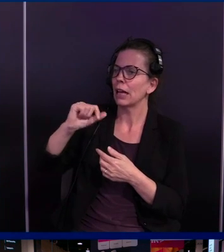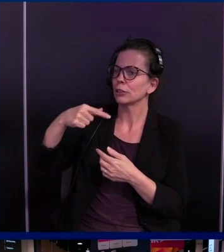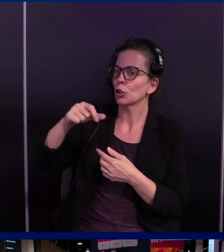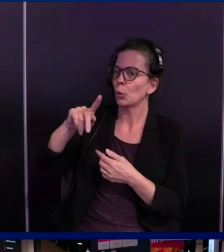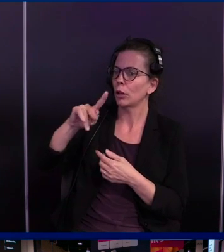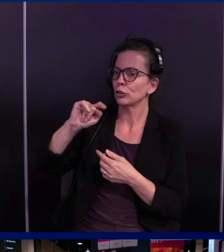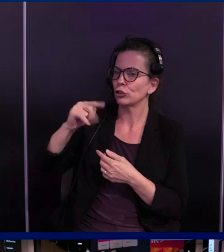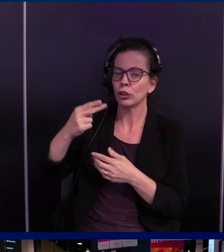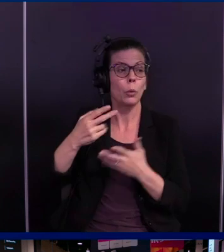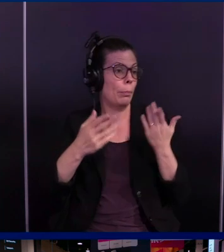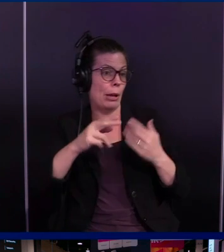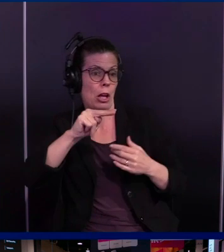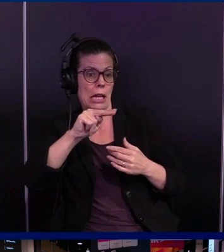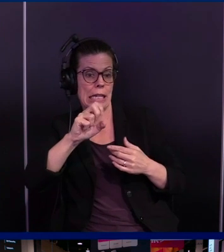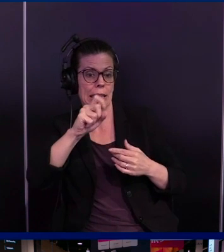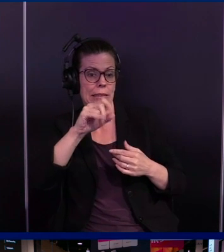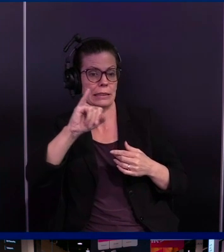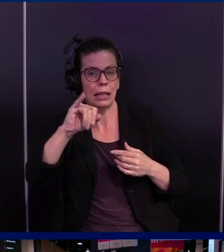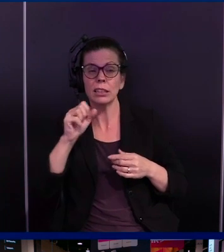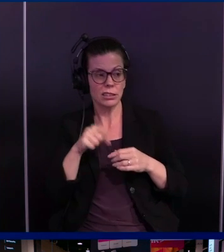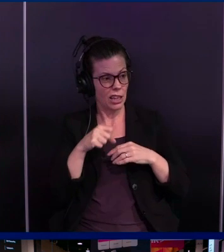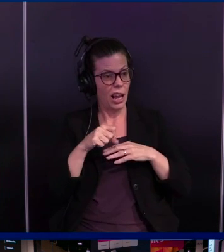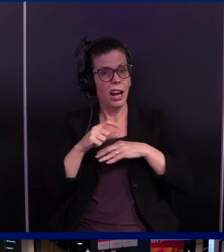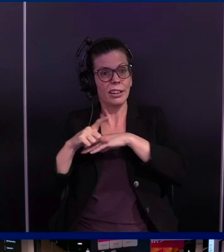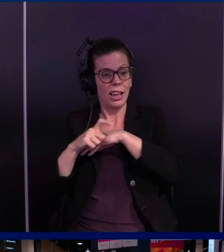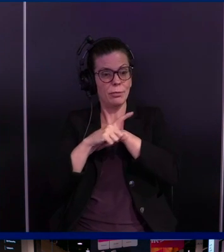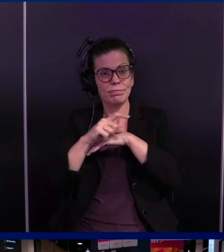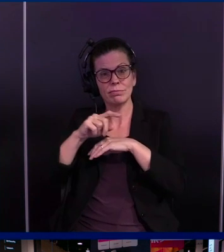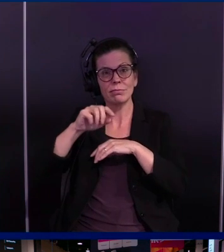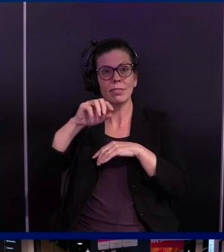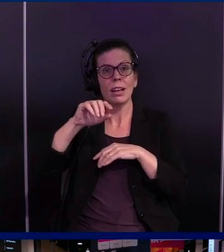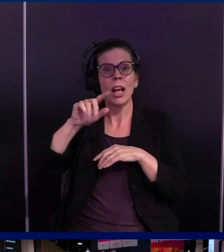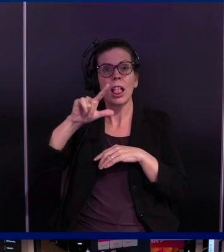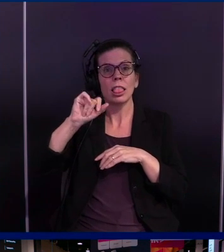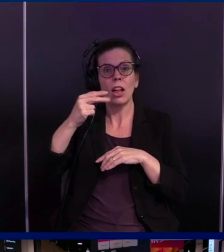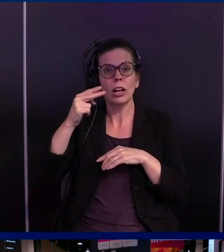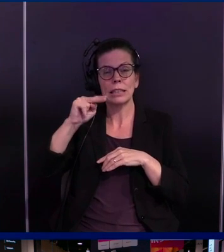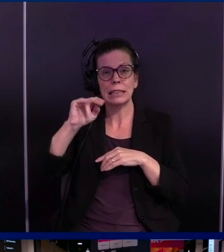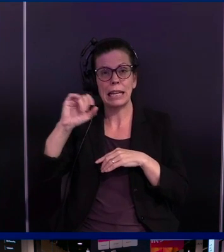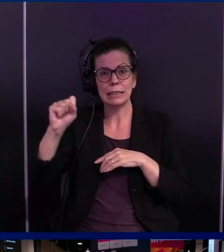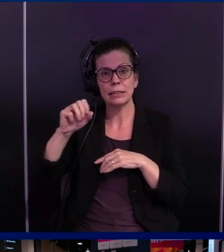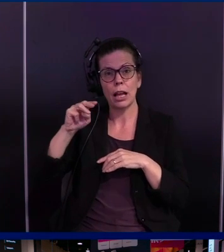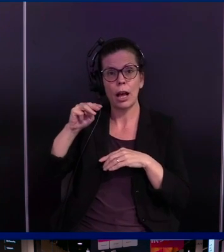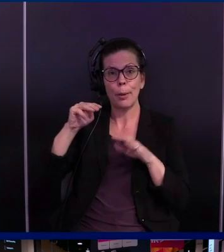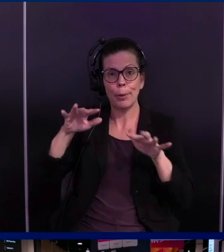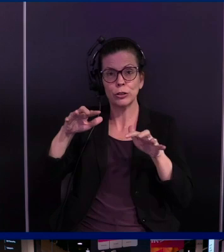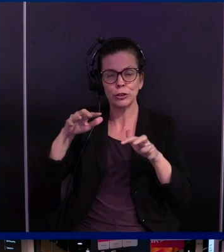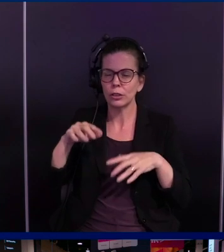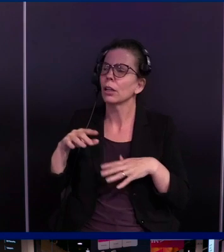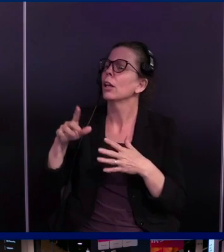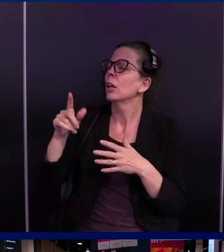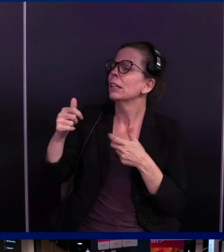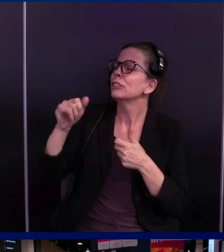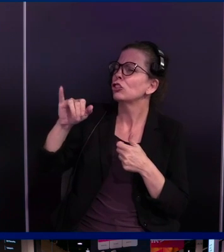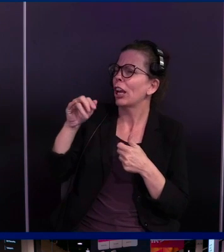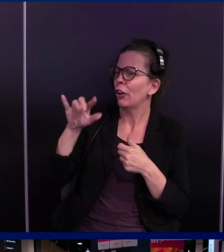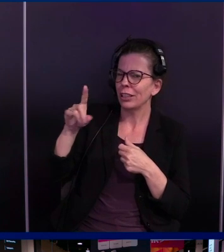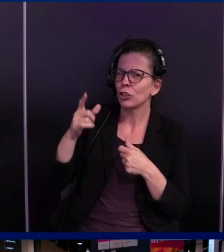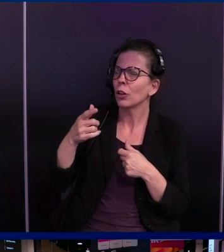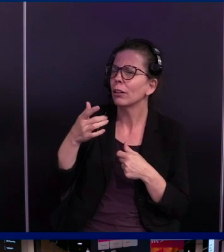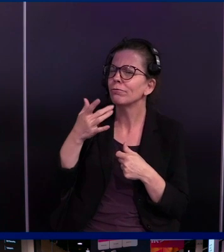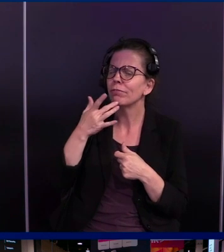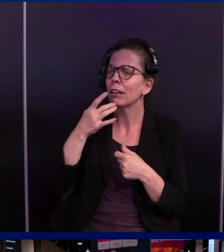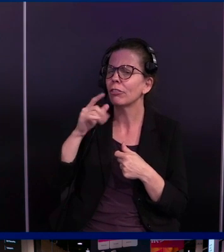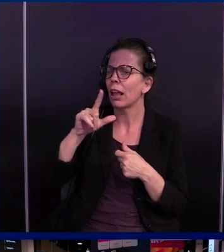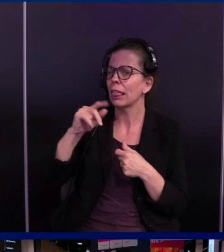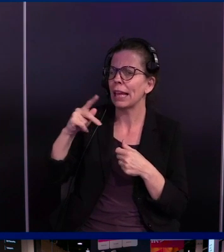Nessie? Yeah, the Loch Ness Monster, Yeah. absolutely, for sure. A of lot all of of lake monsters. Jared, what's your favorite lake monster? Ooh.